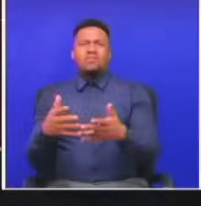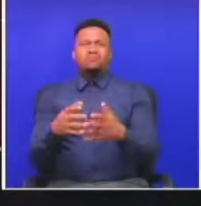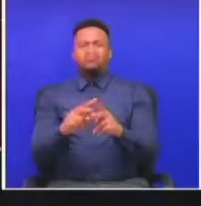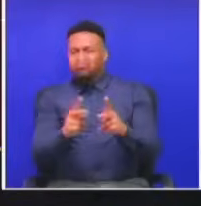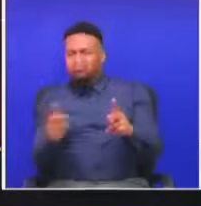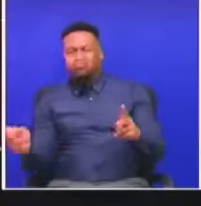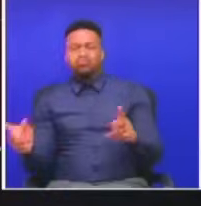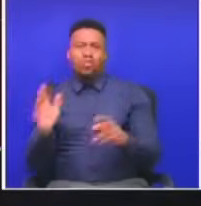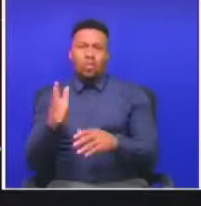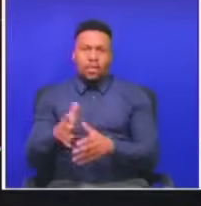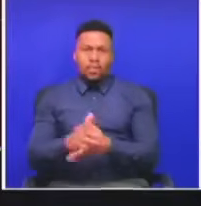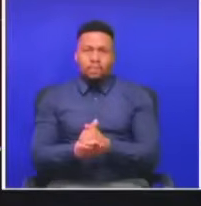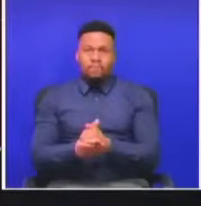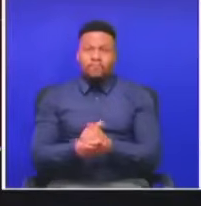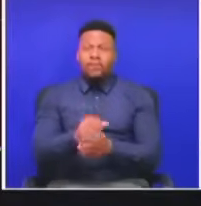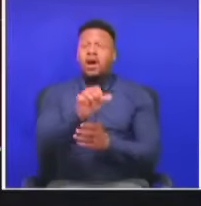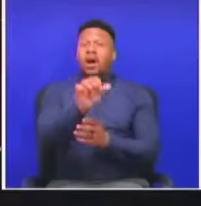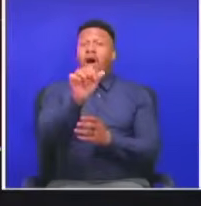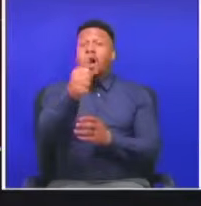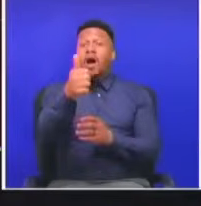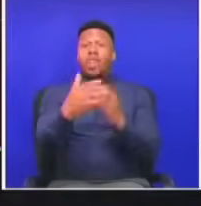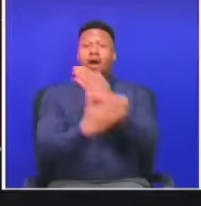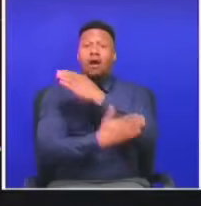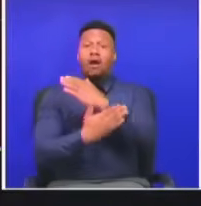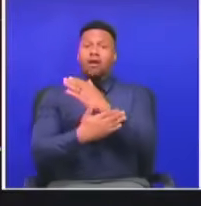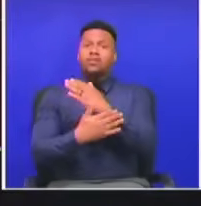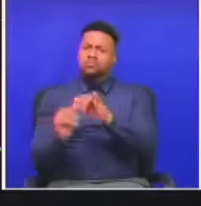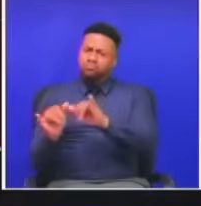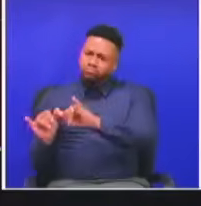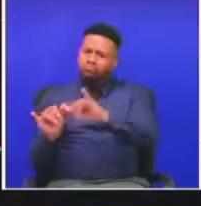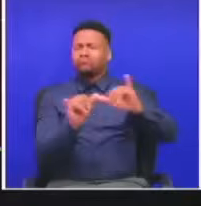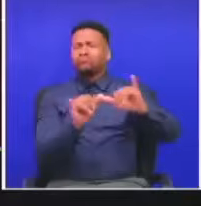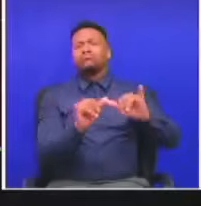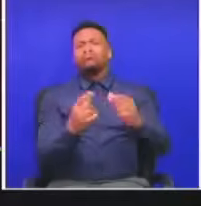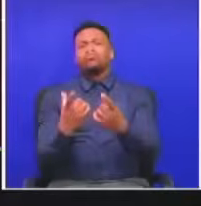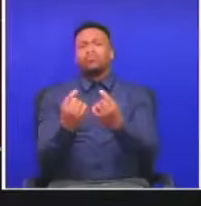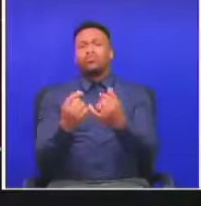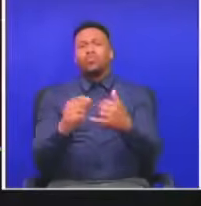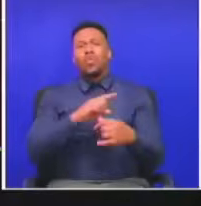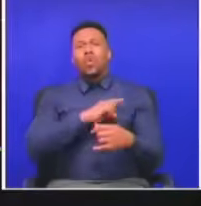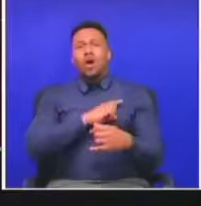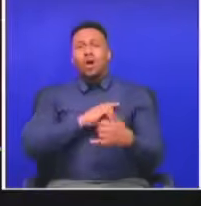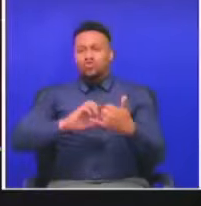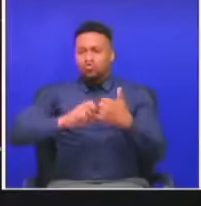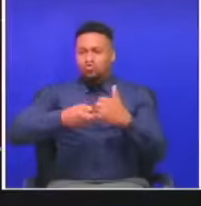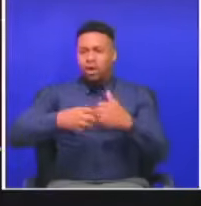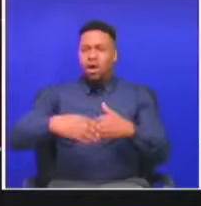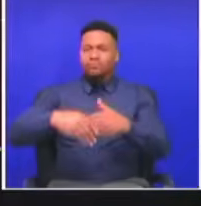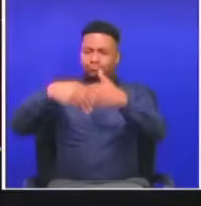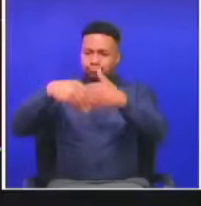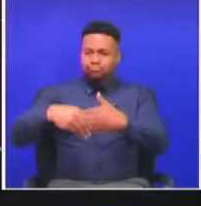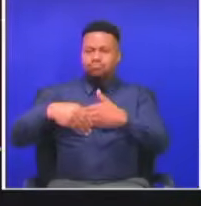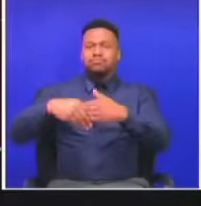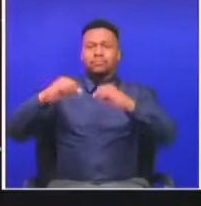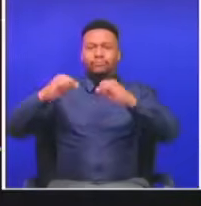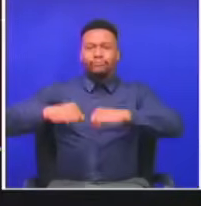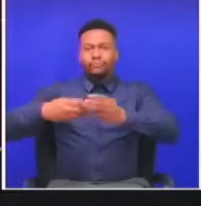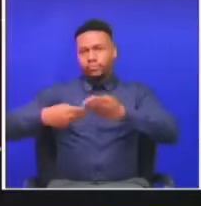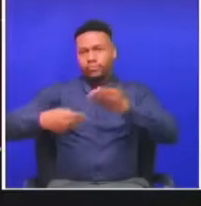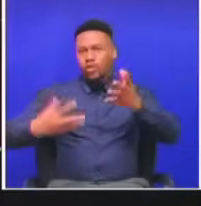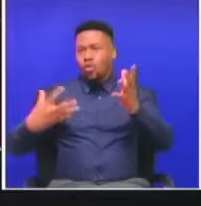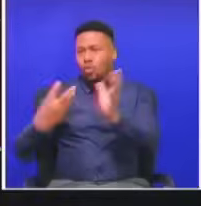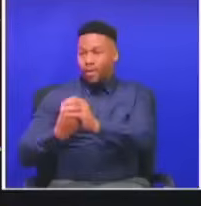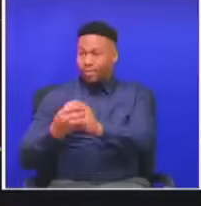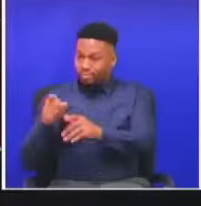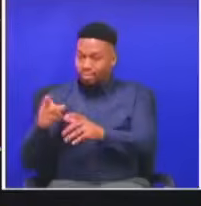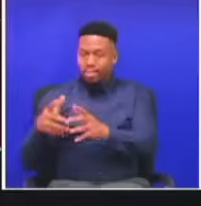that many other countries are doing the same to secure agreements with the United States government. The US